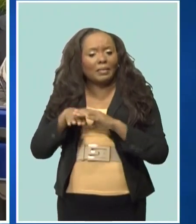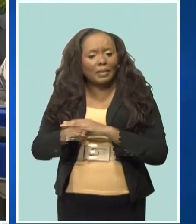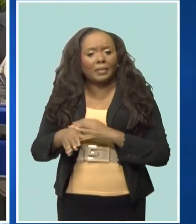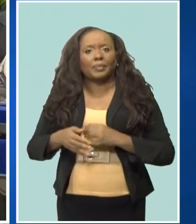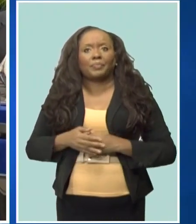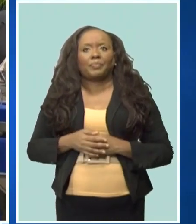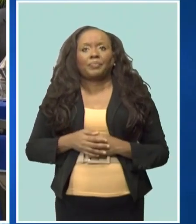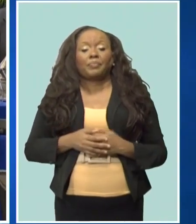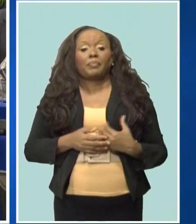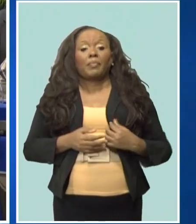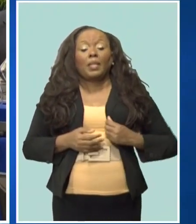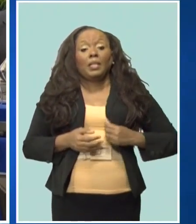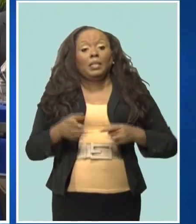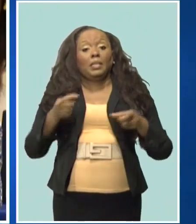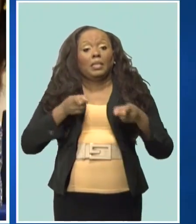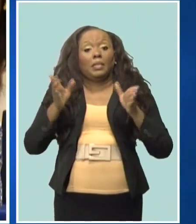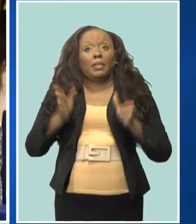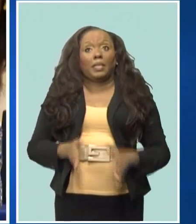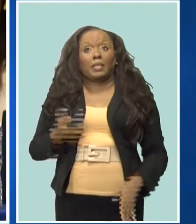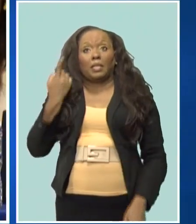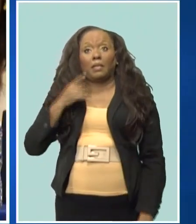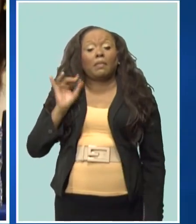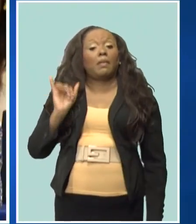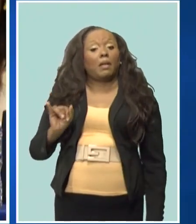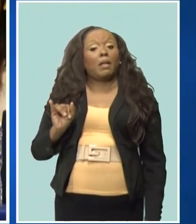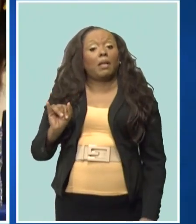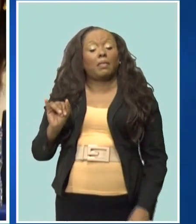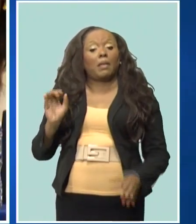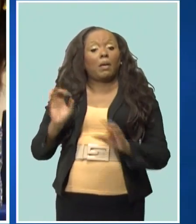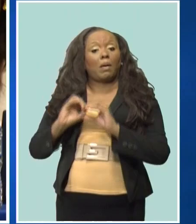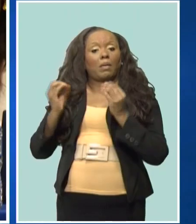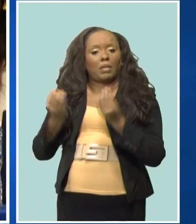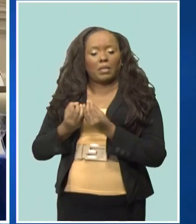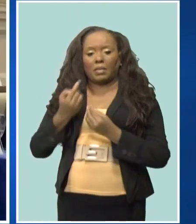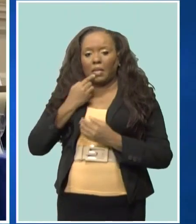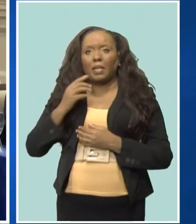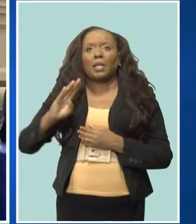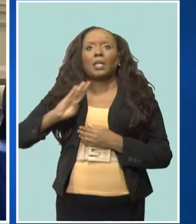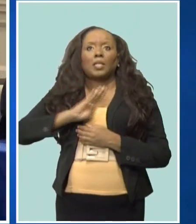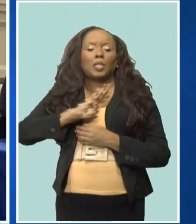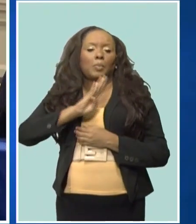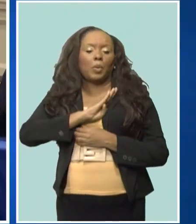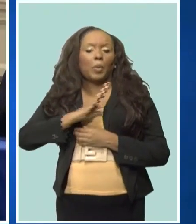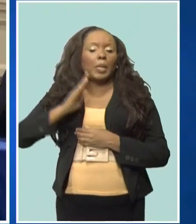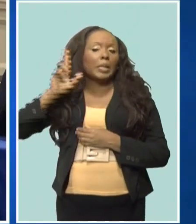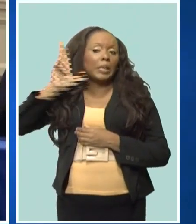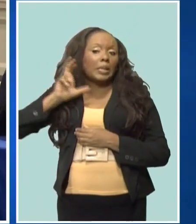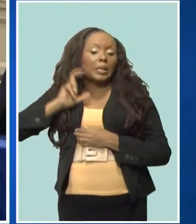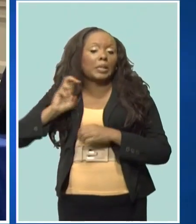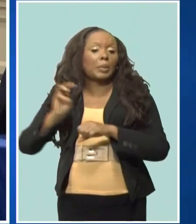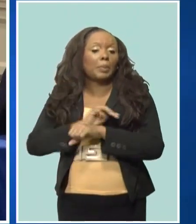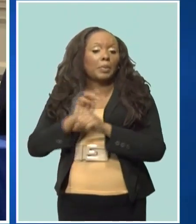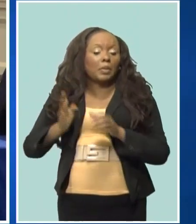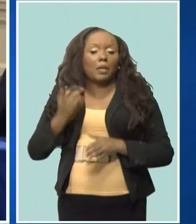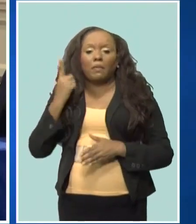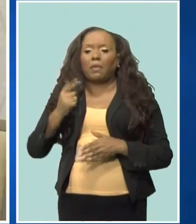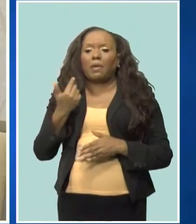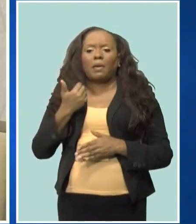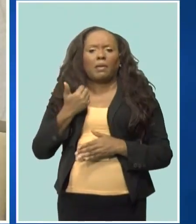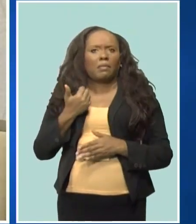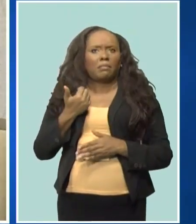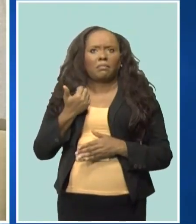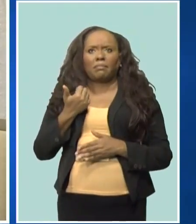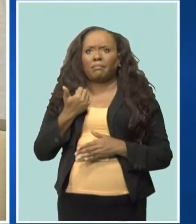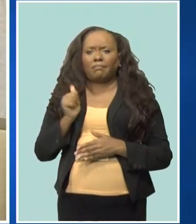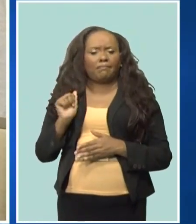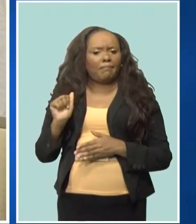the Loss and Damage Fund, Ibrahim Sheikh Diong, says the board has heard Minister Ford's call to accelerate any support the fund